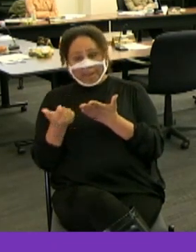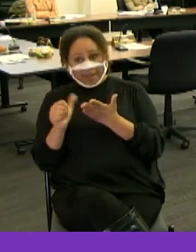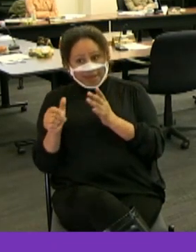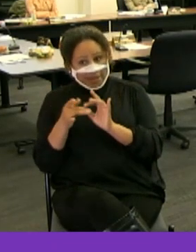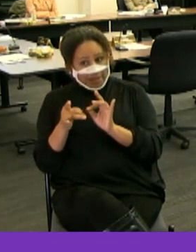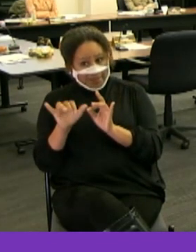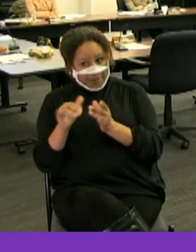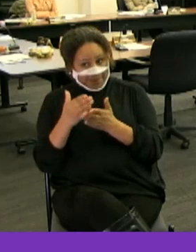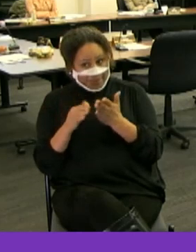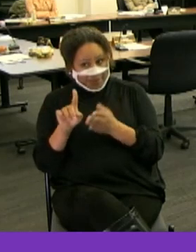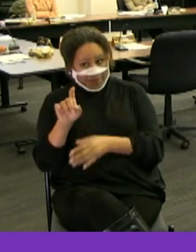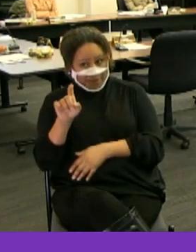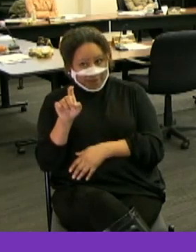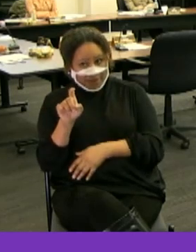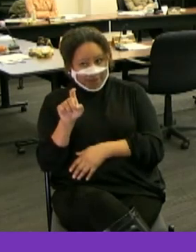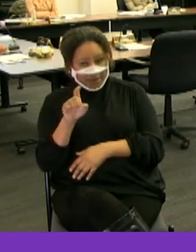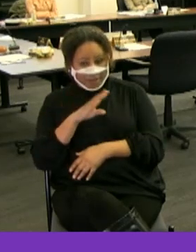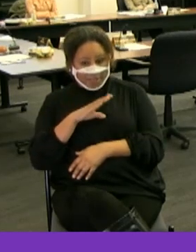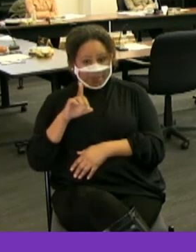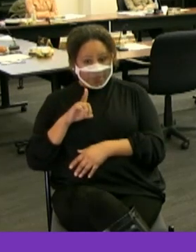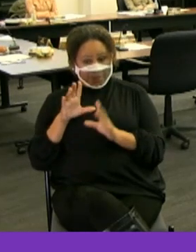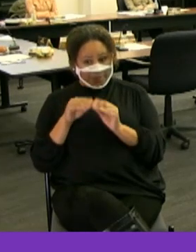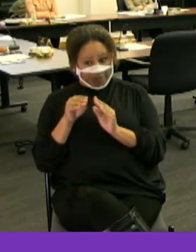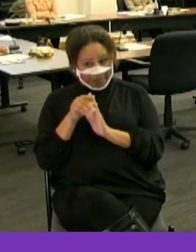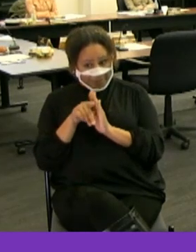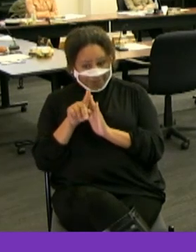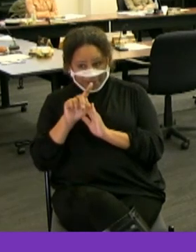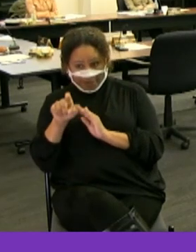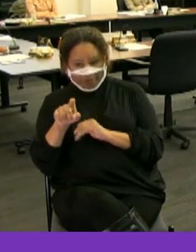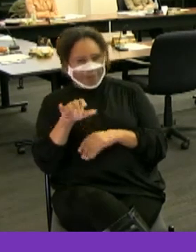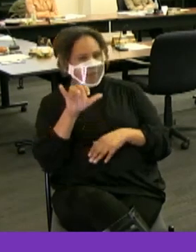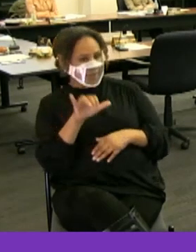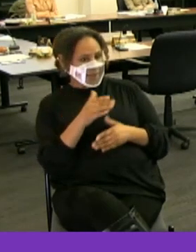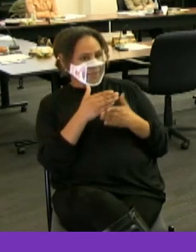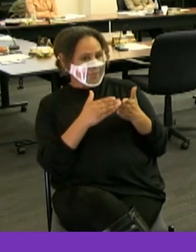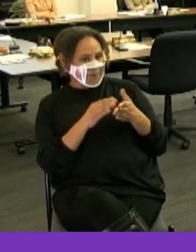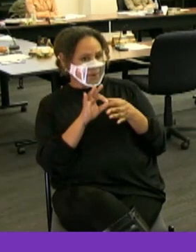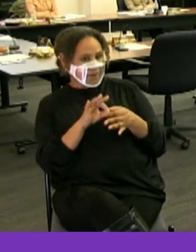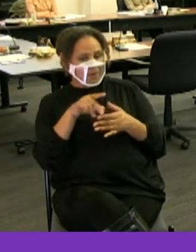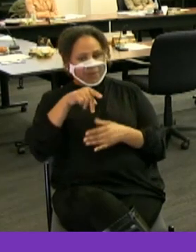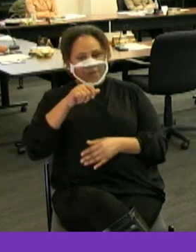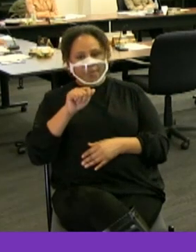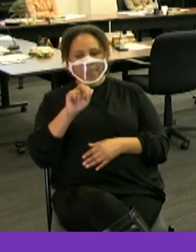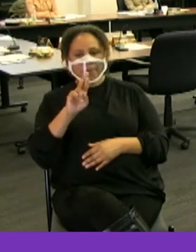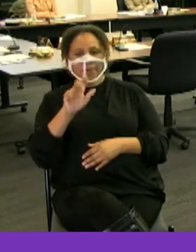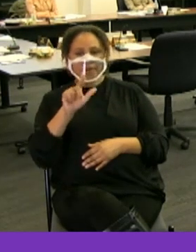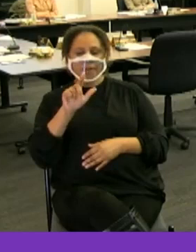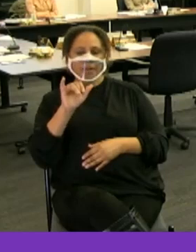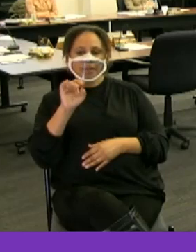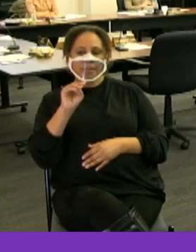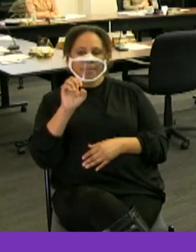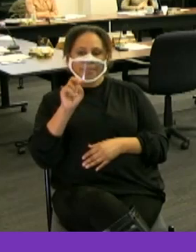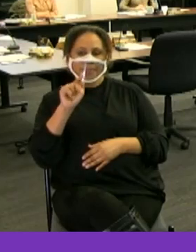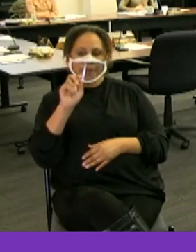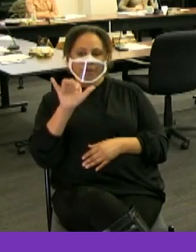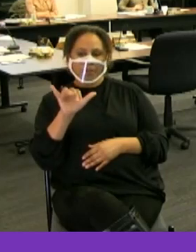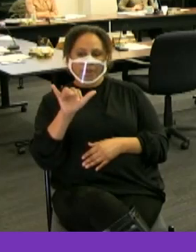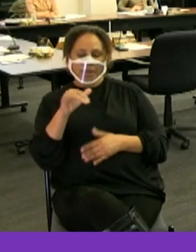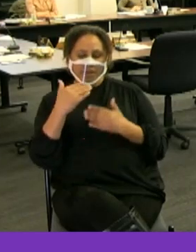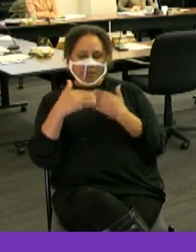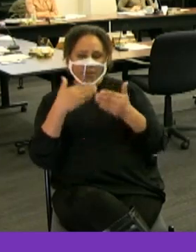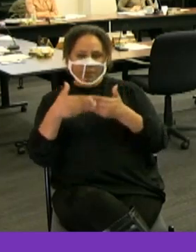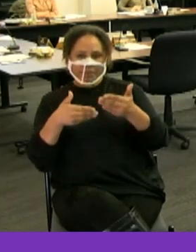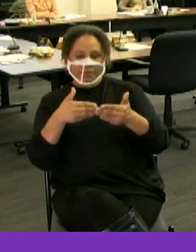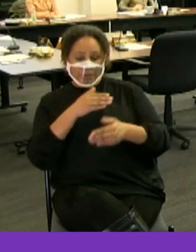board meetings policy. Well, that's part of parliamentary procedure and the board to adhere to.